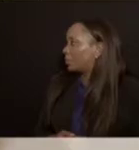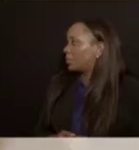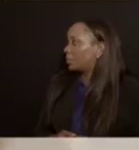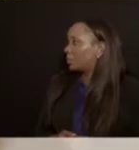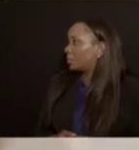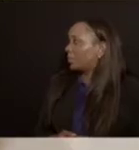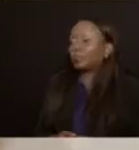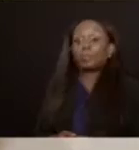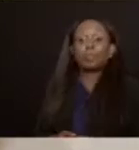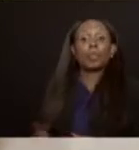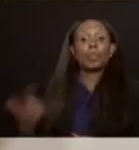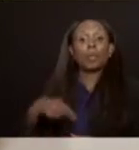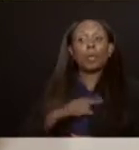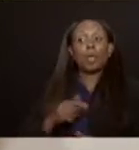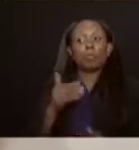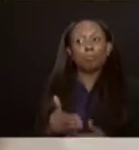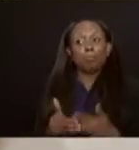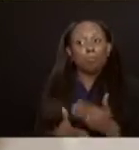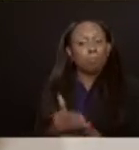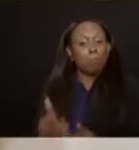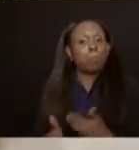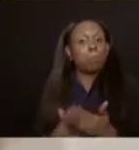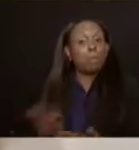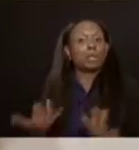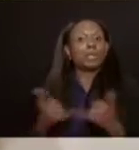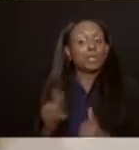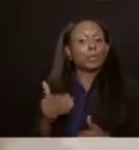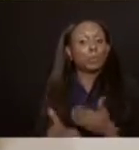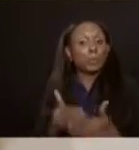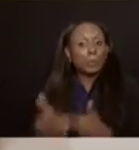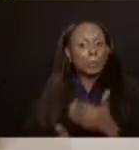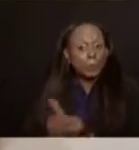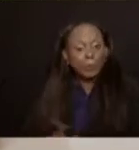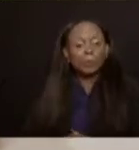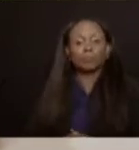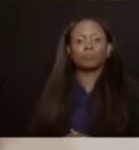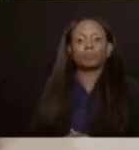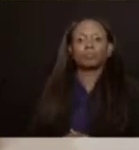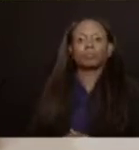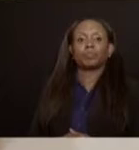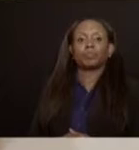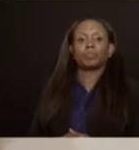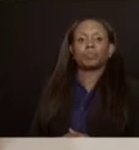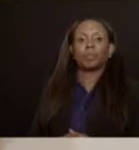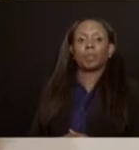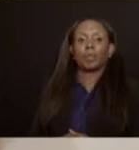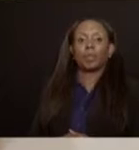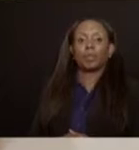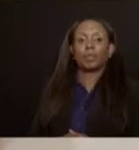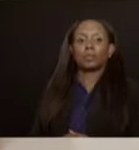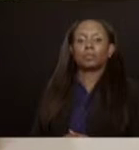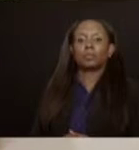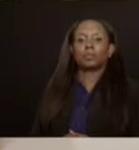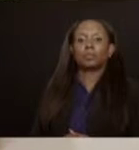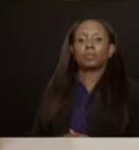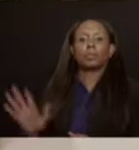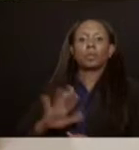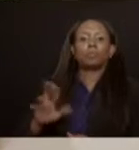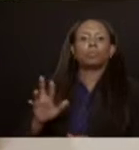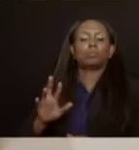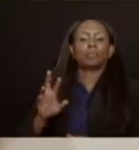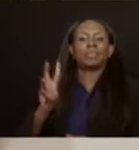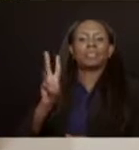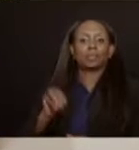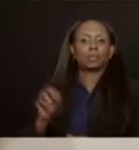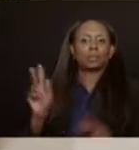process is ongoing, Barry. The team is now at about 60 persons who are actually dealing